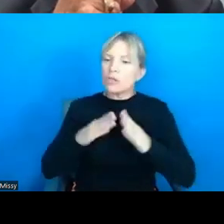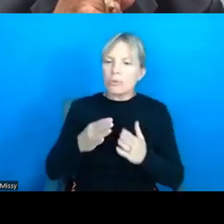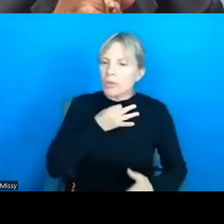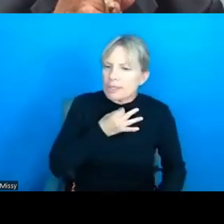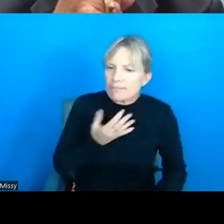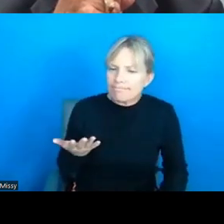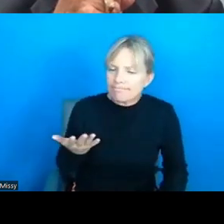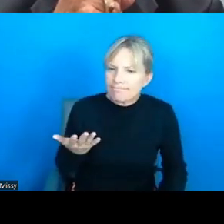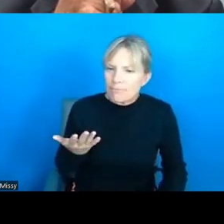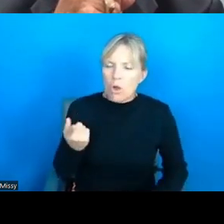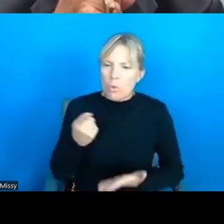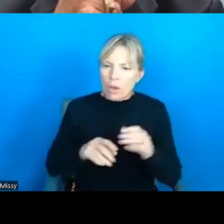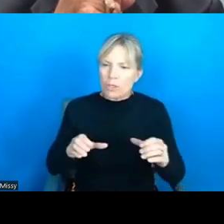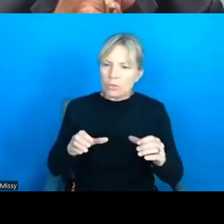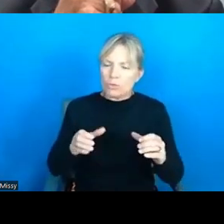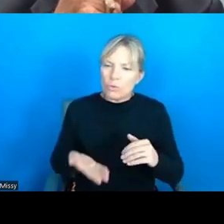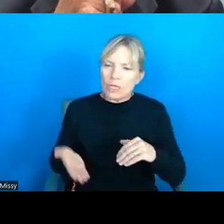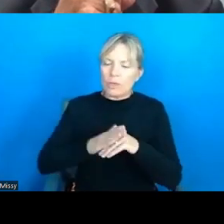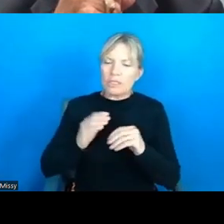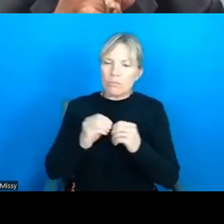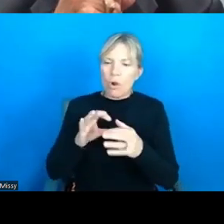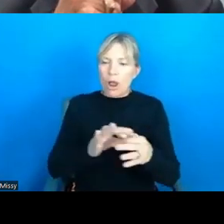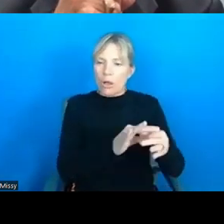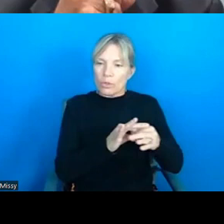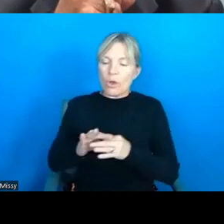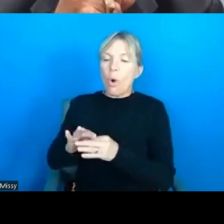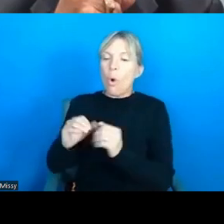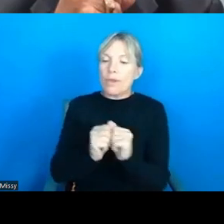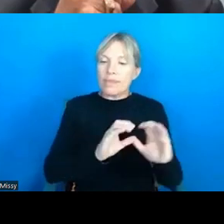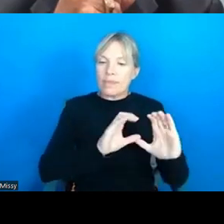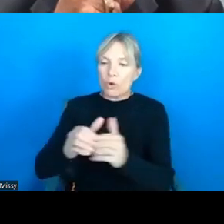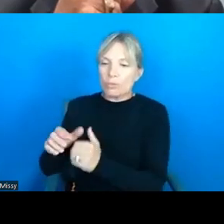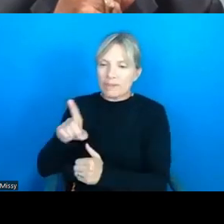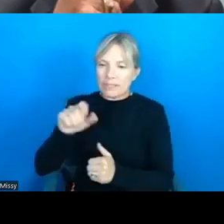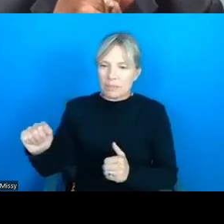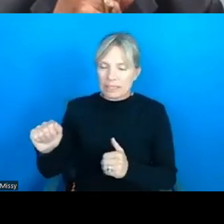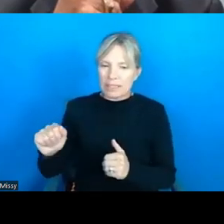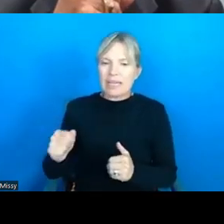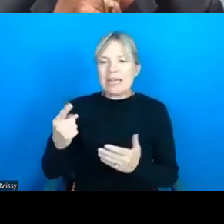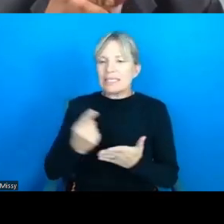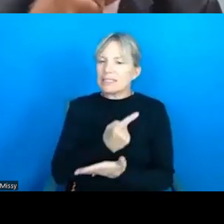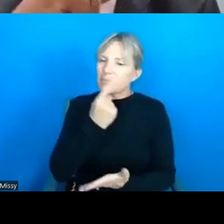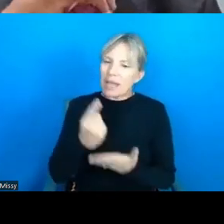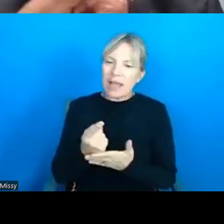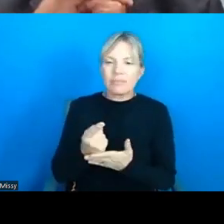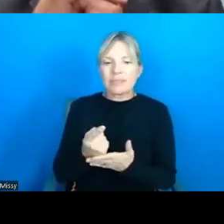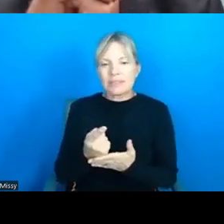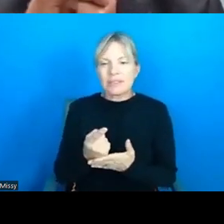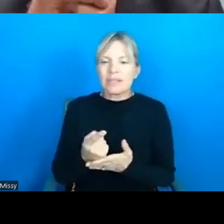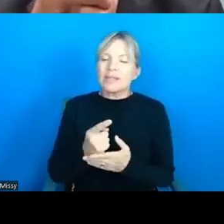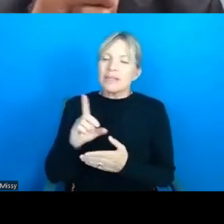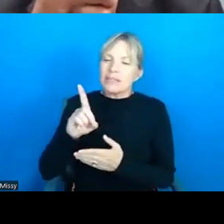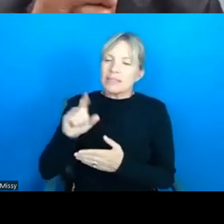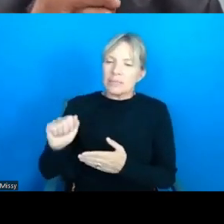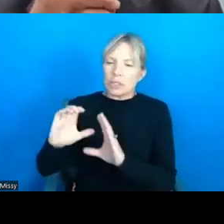what can be done to increase cohesion among the disability groups. The question is sometimes the disability groups can feel